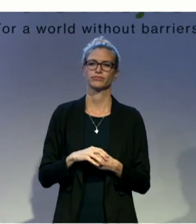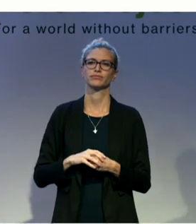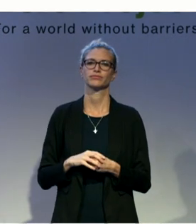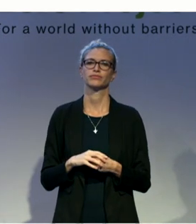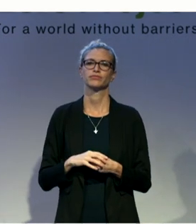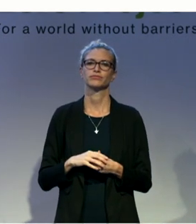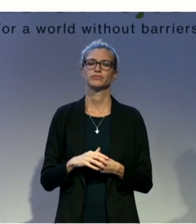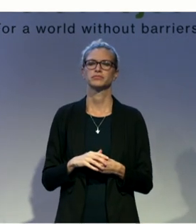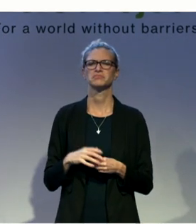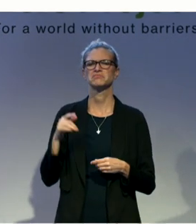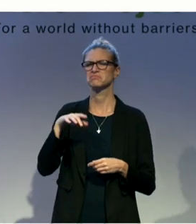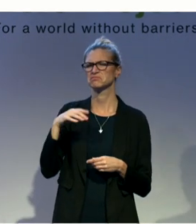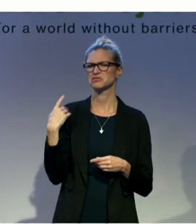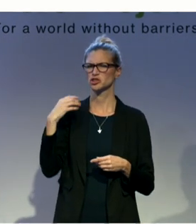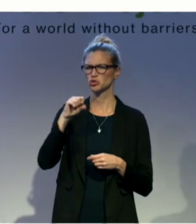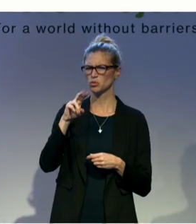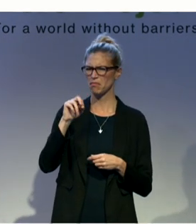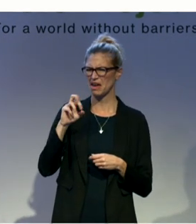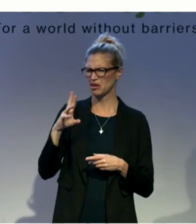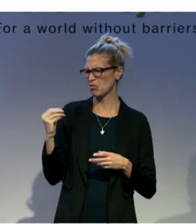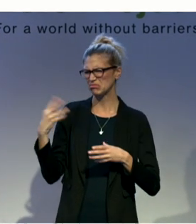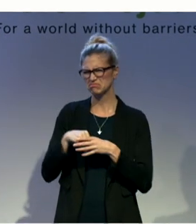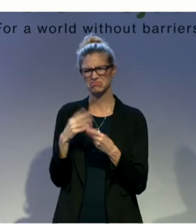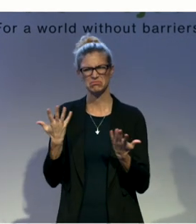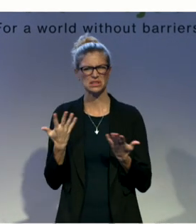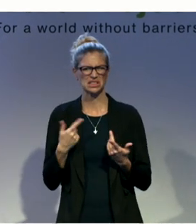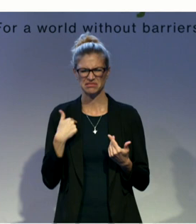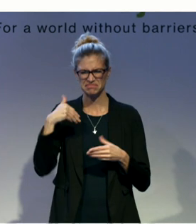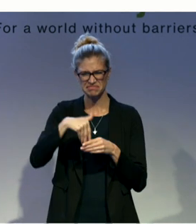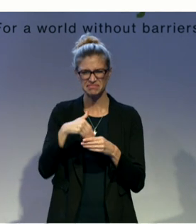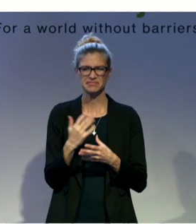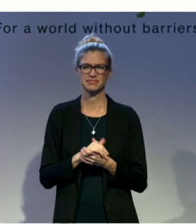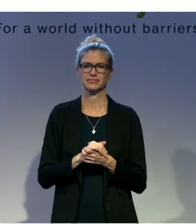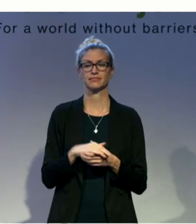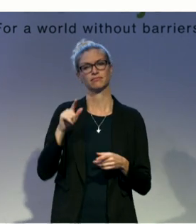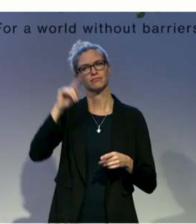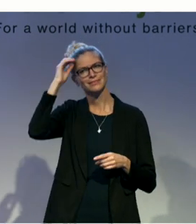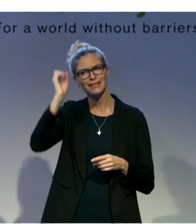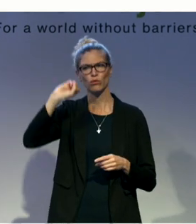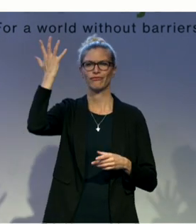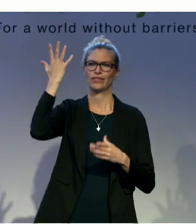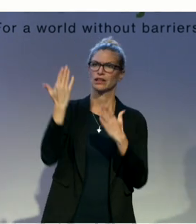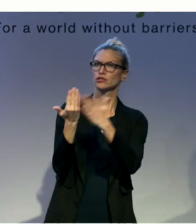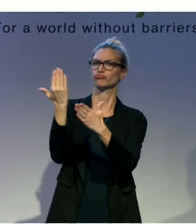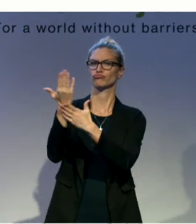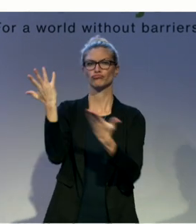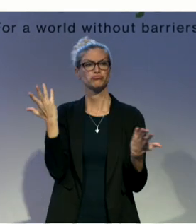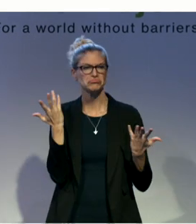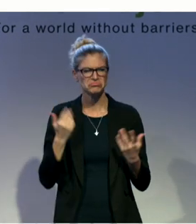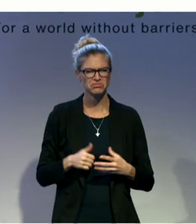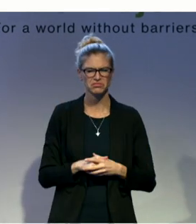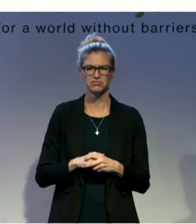What is the starting point for this innovative practice? Briefly, it can be said it is